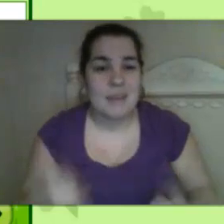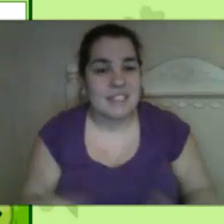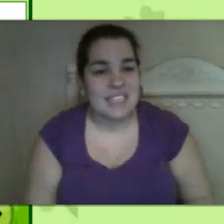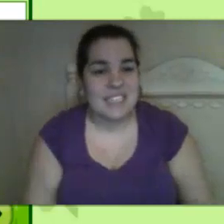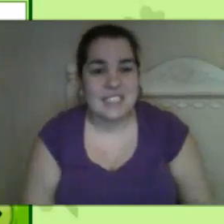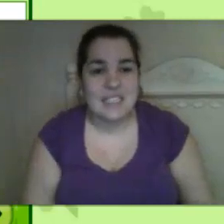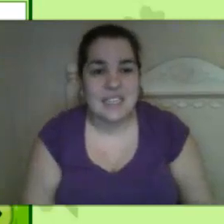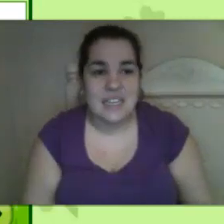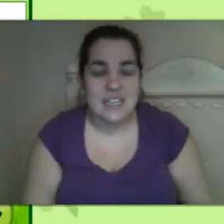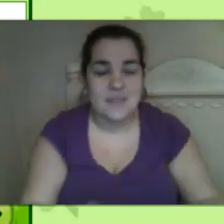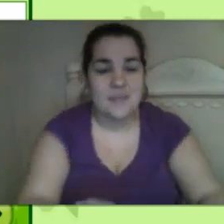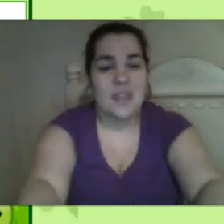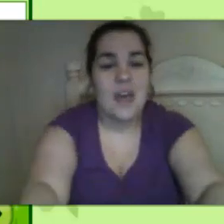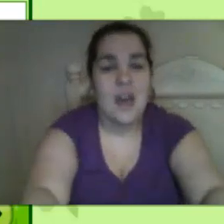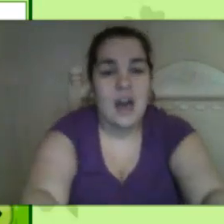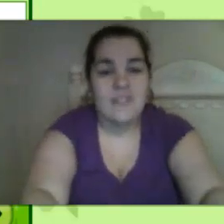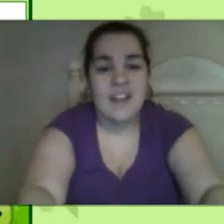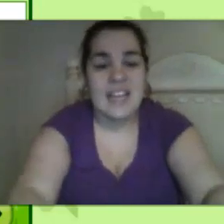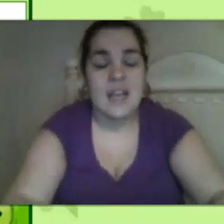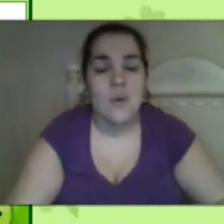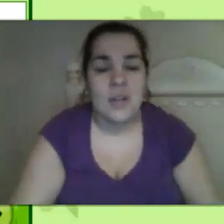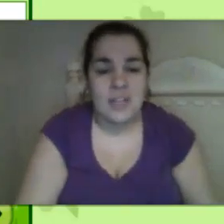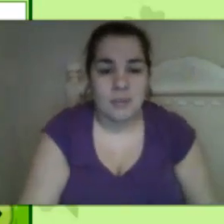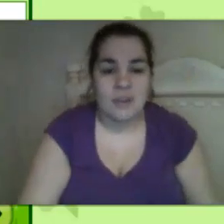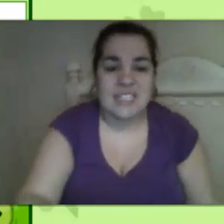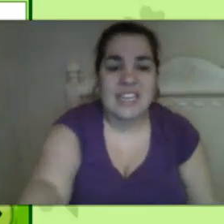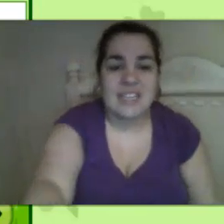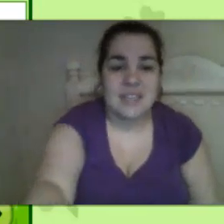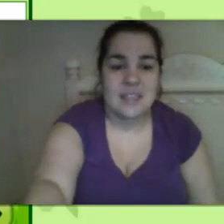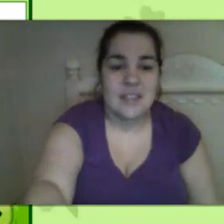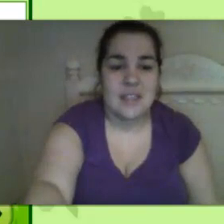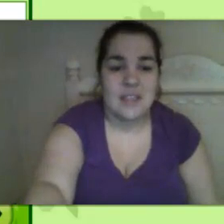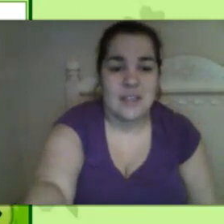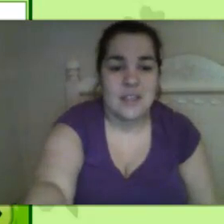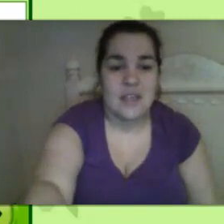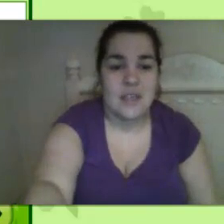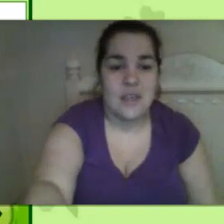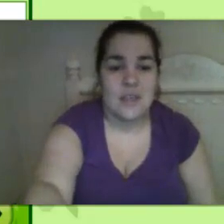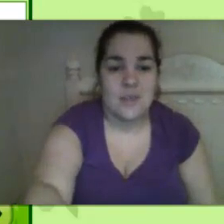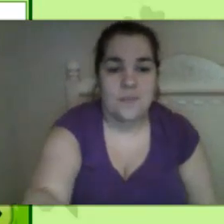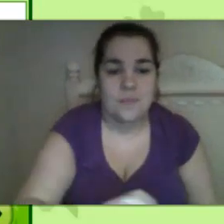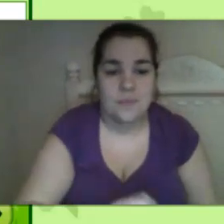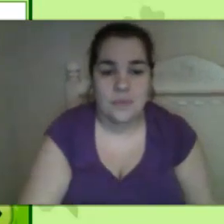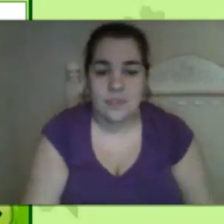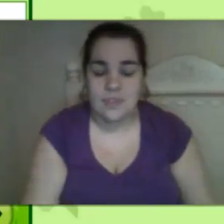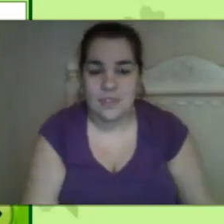I like Mondays. All right, what number is it?